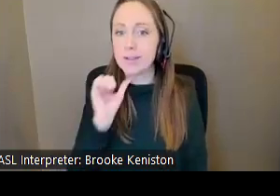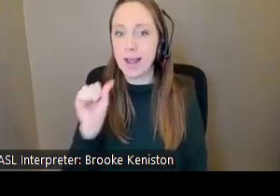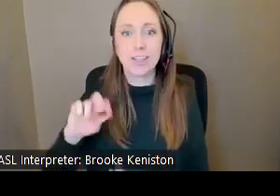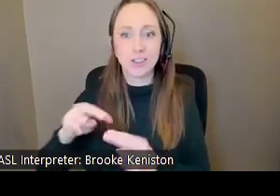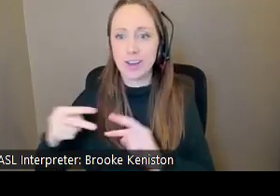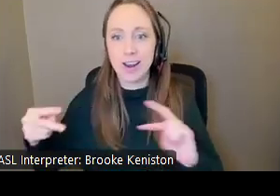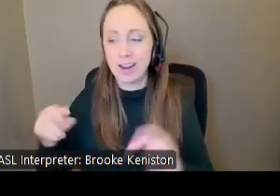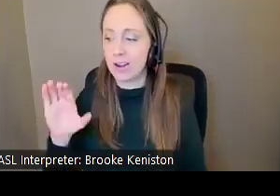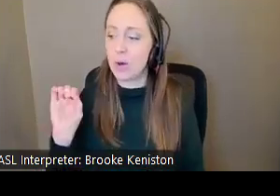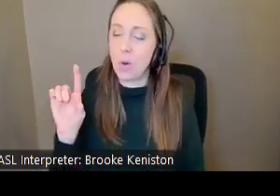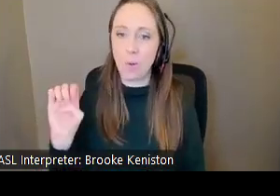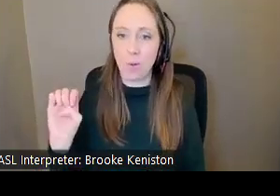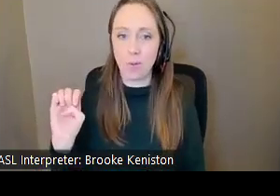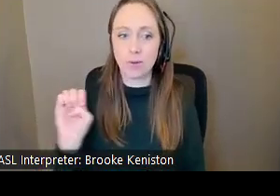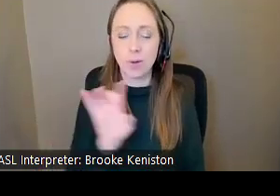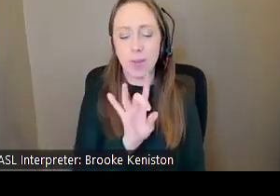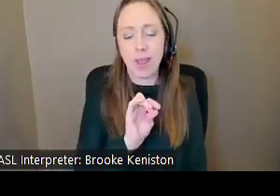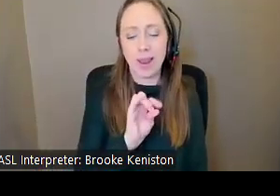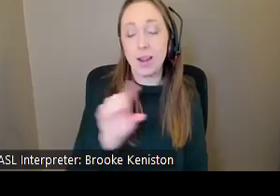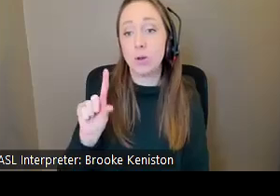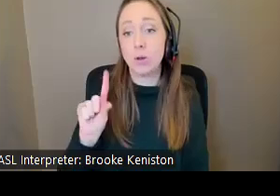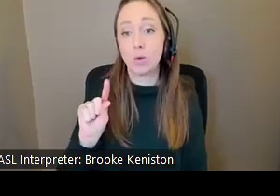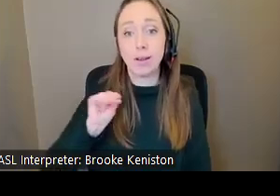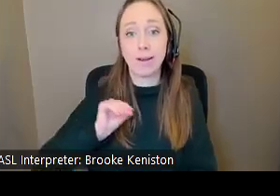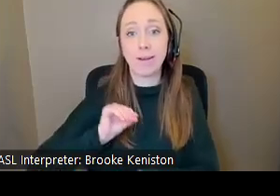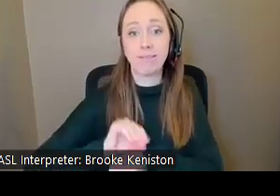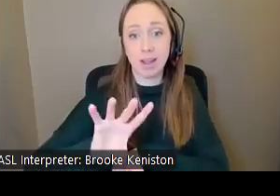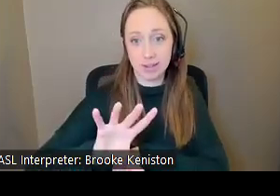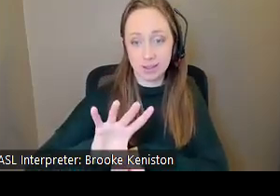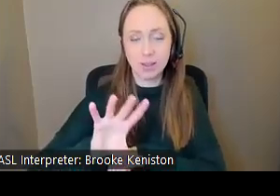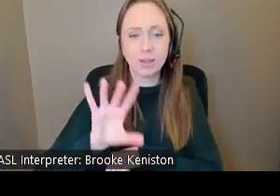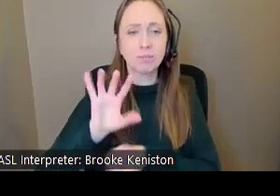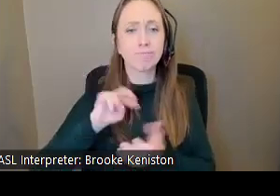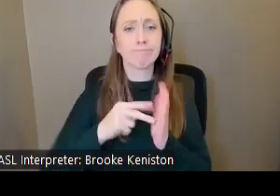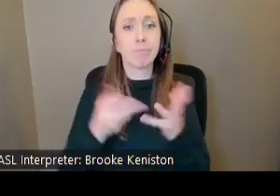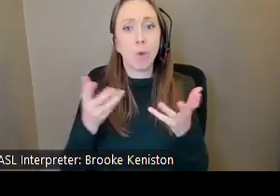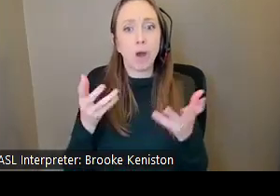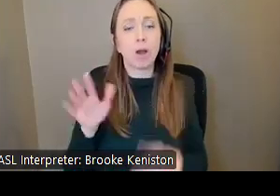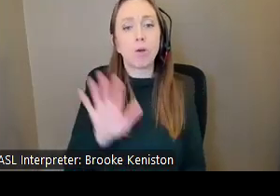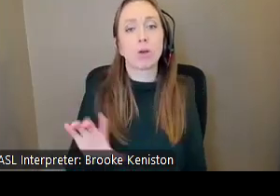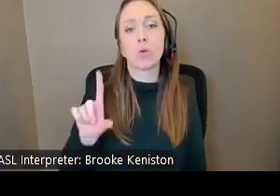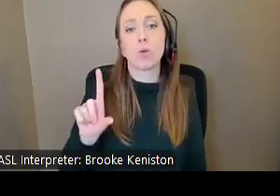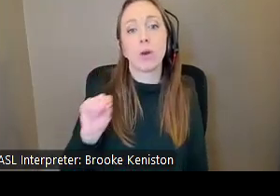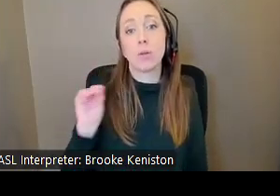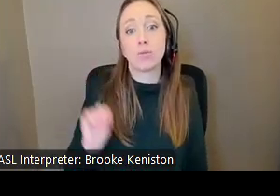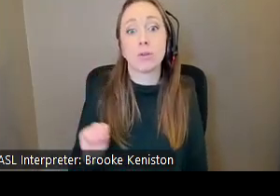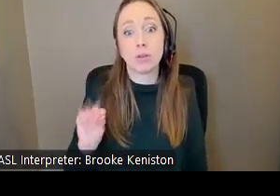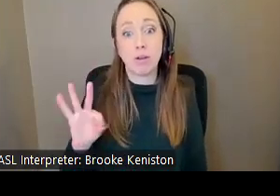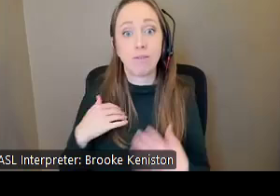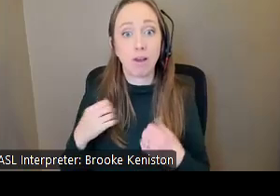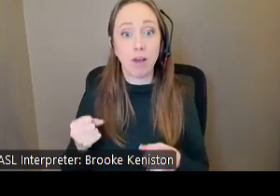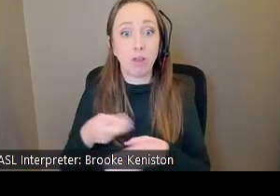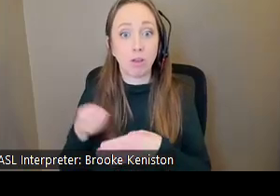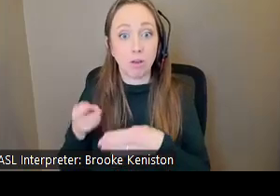that 80-20 effect is the idea that about 20% of health outcomes are determined by clinical